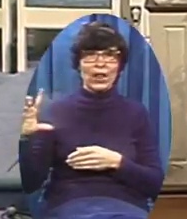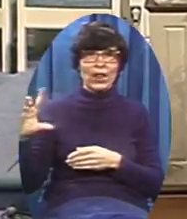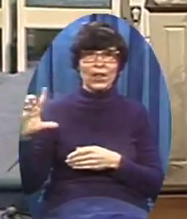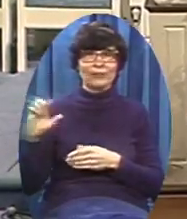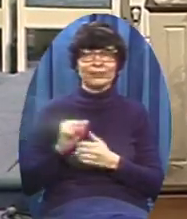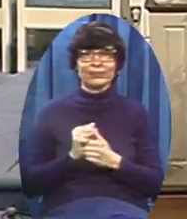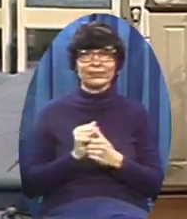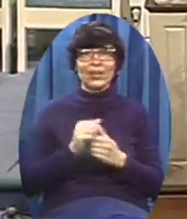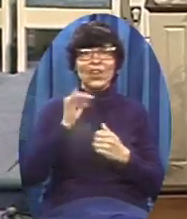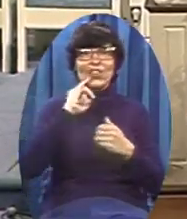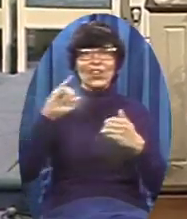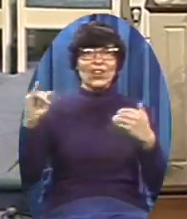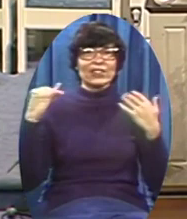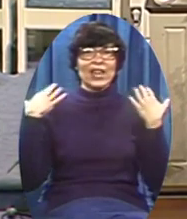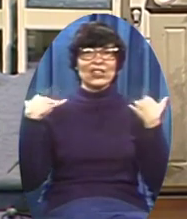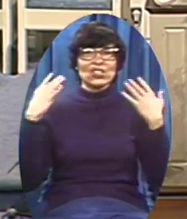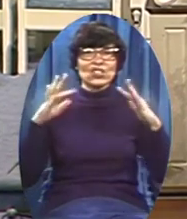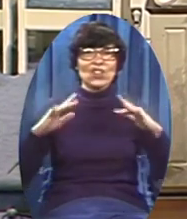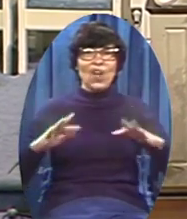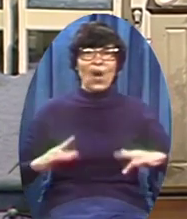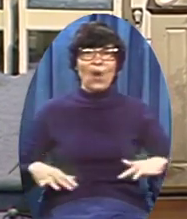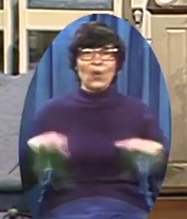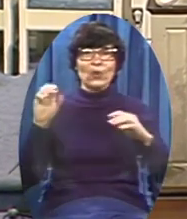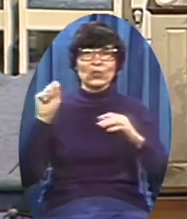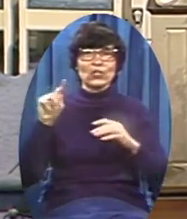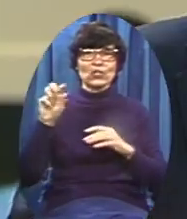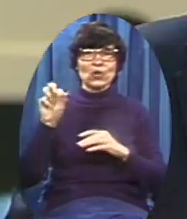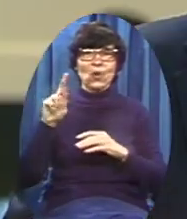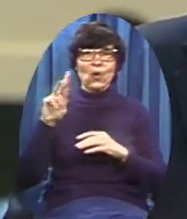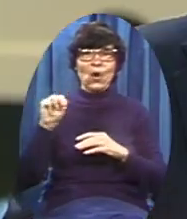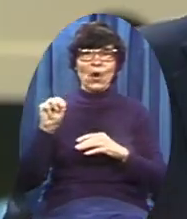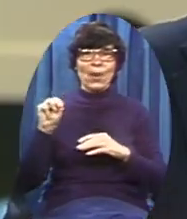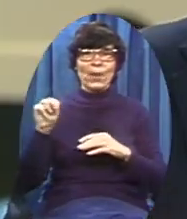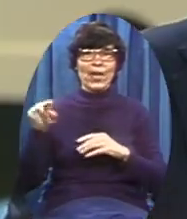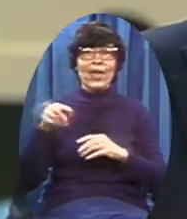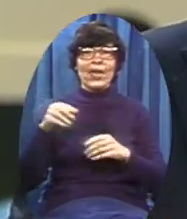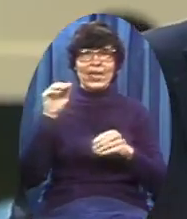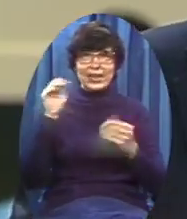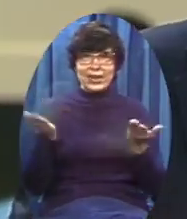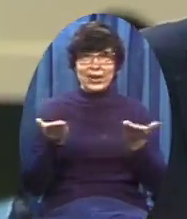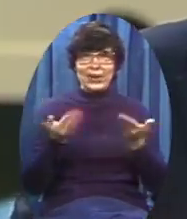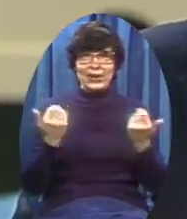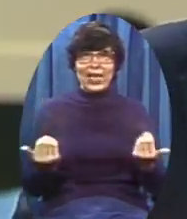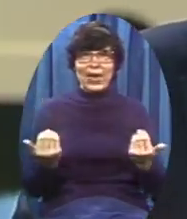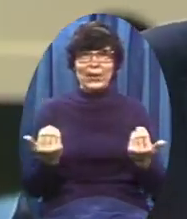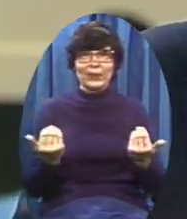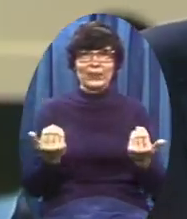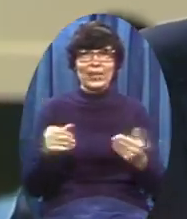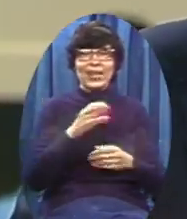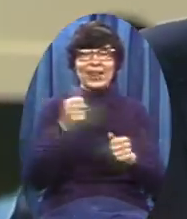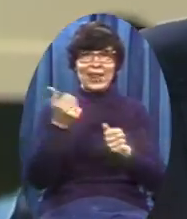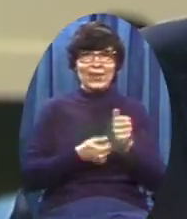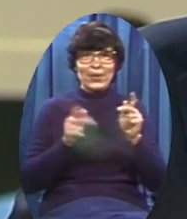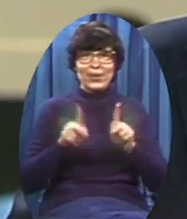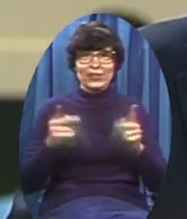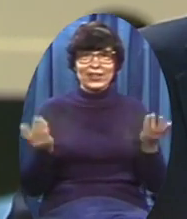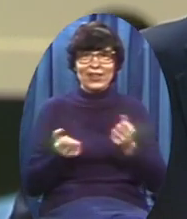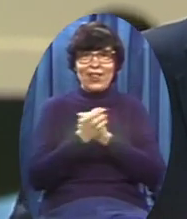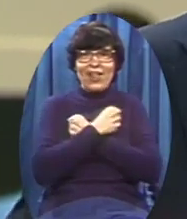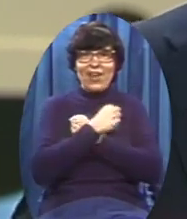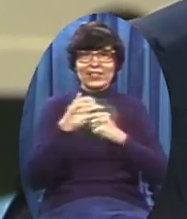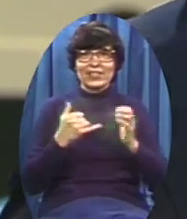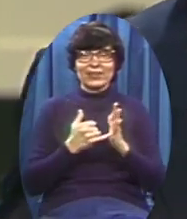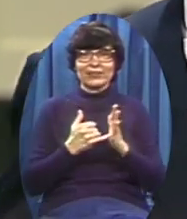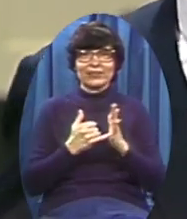There's a snowstorm outside, believe it or not, and everybody here loves it.